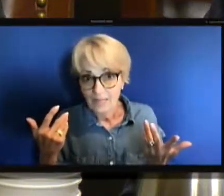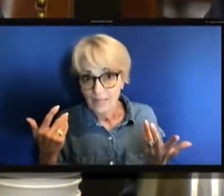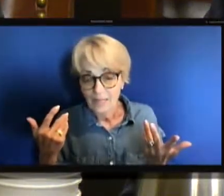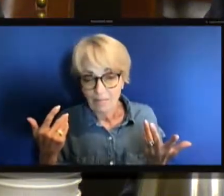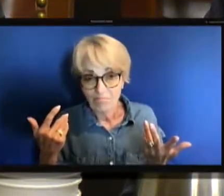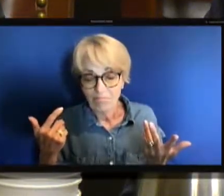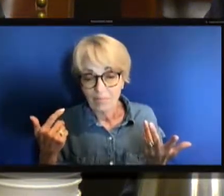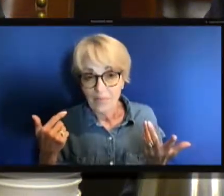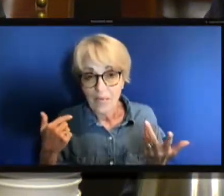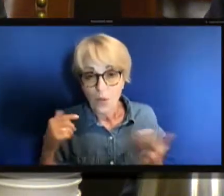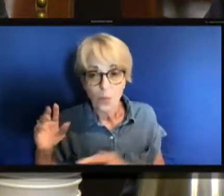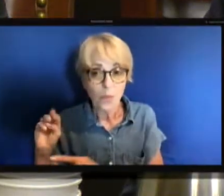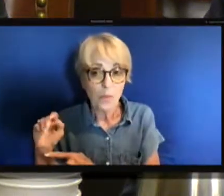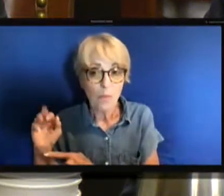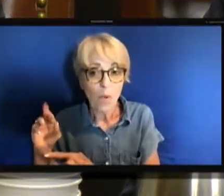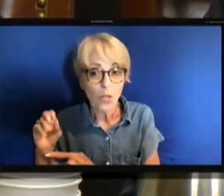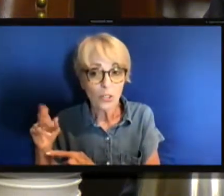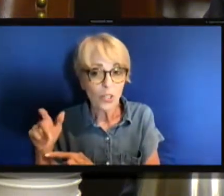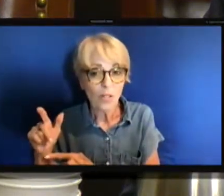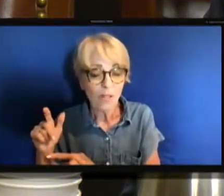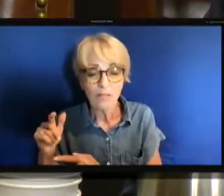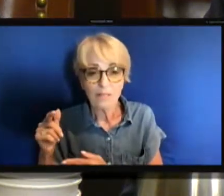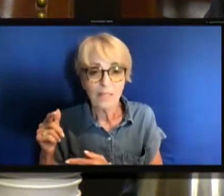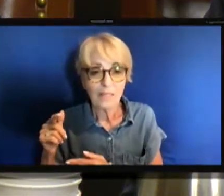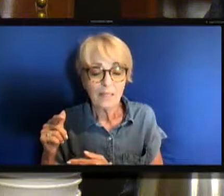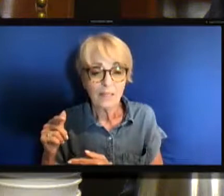Marshall, to my knowledge, there was